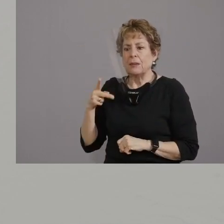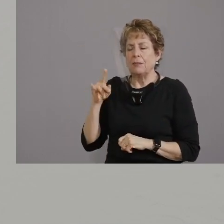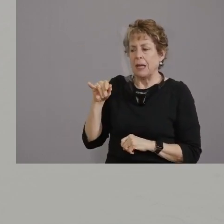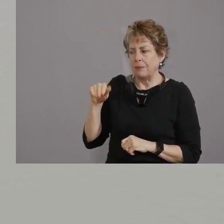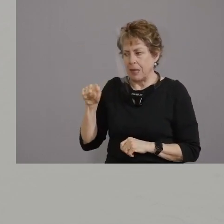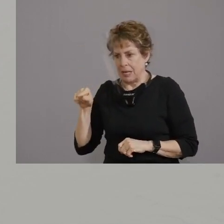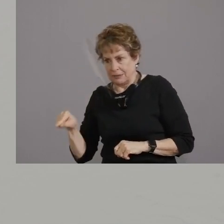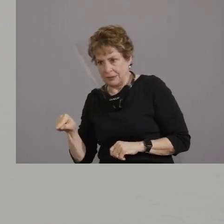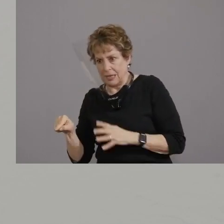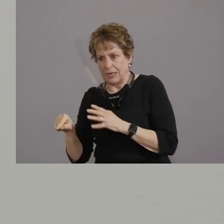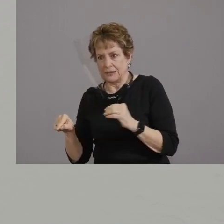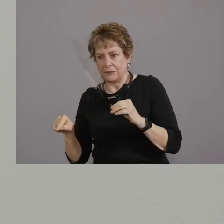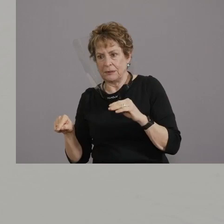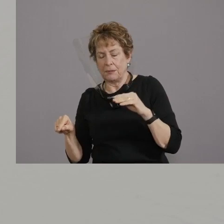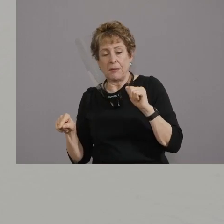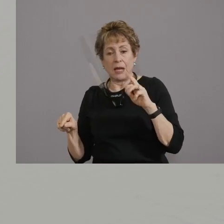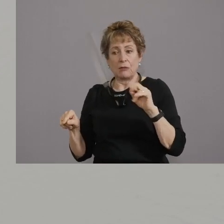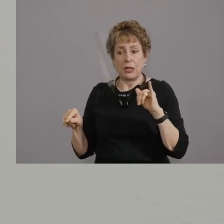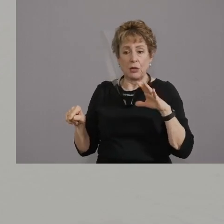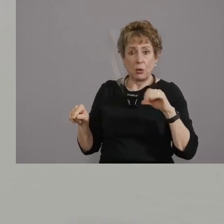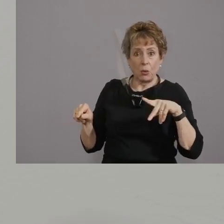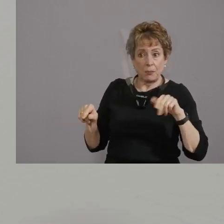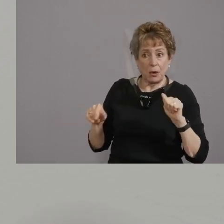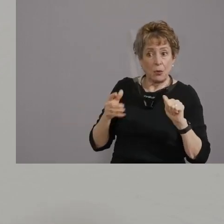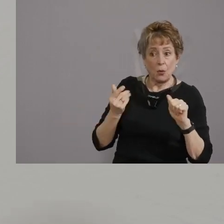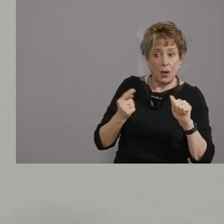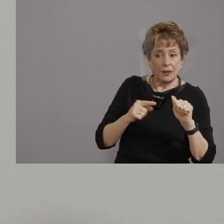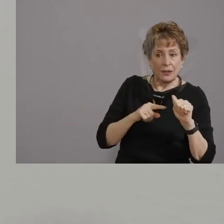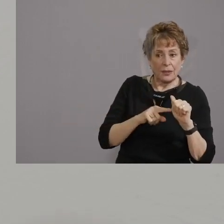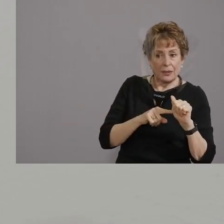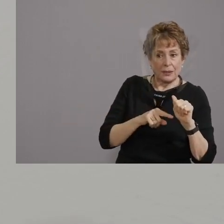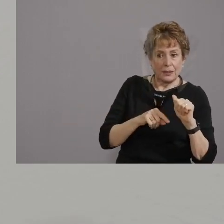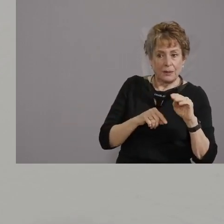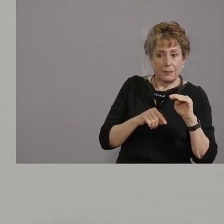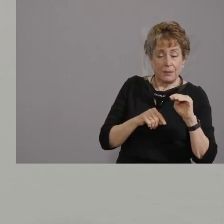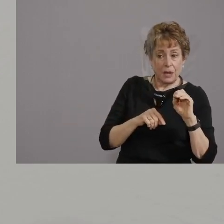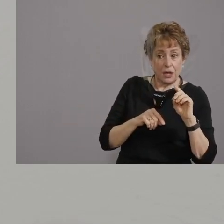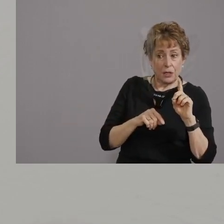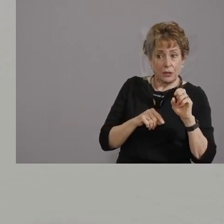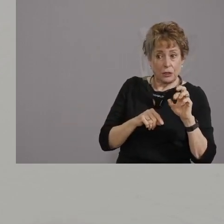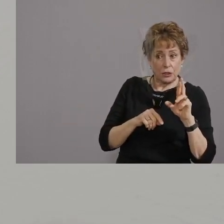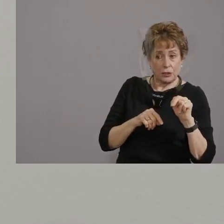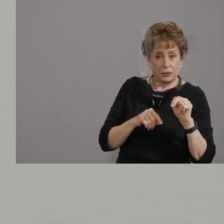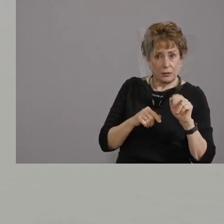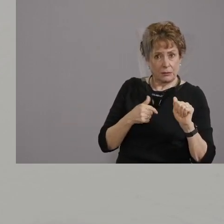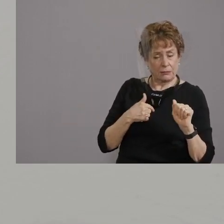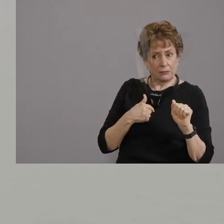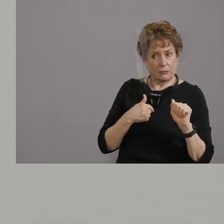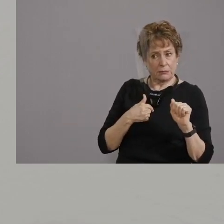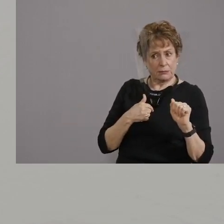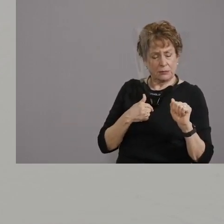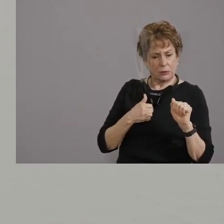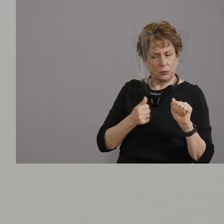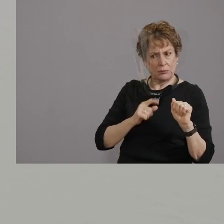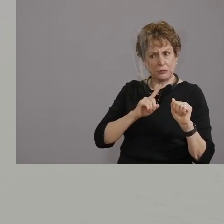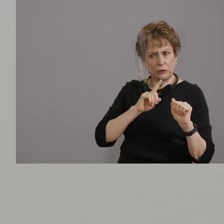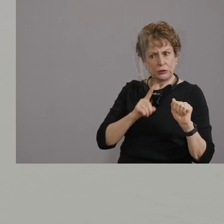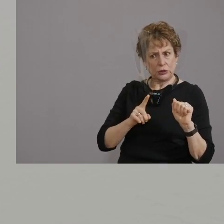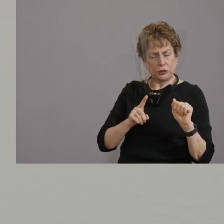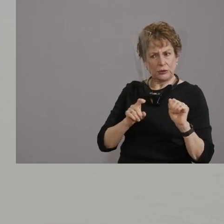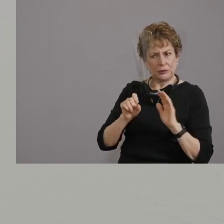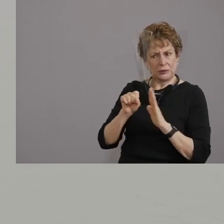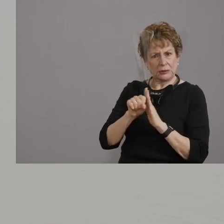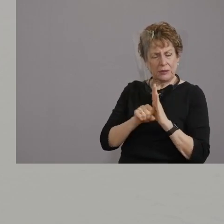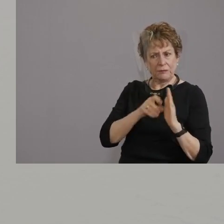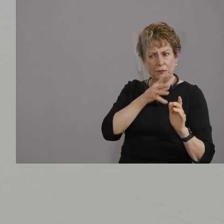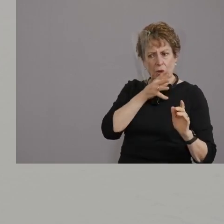Moderna vaccine as well. So we're really trying to make sure that the State Farm Stadium does not impact ongoing or planned